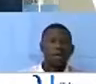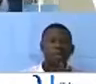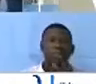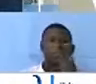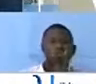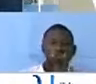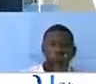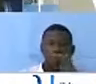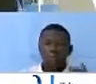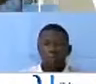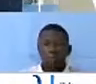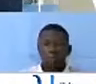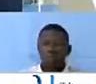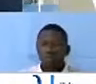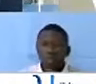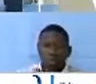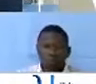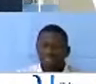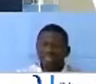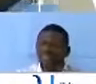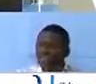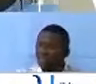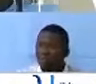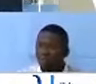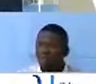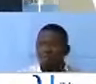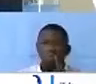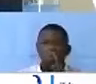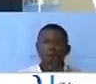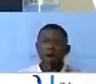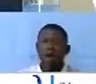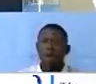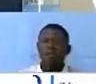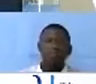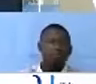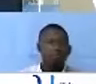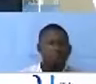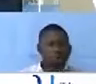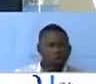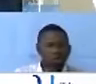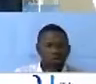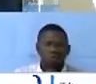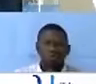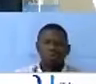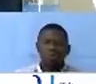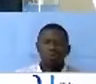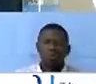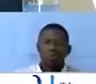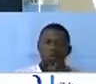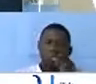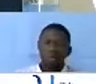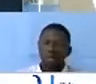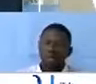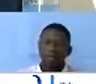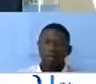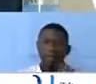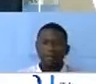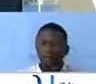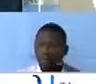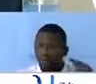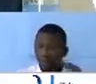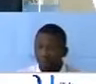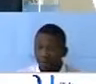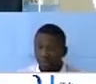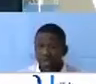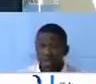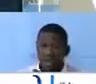victims, completely different, who have no connection with one another, make a mistake and mention you, two of